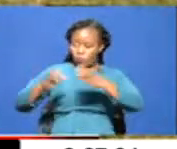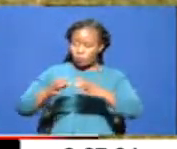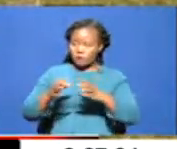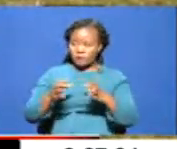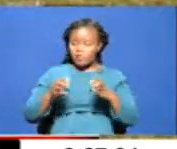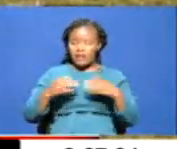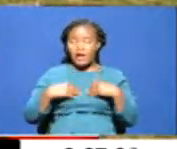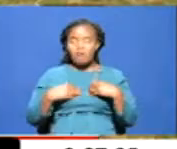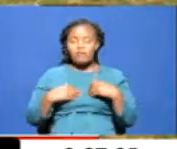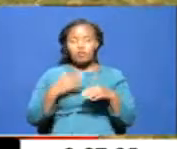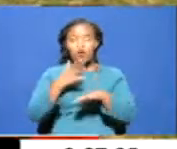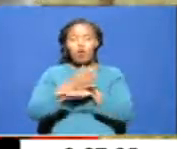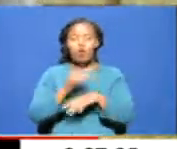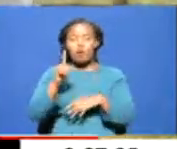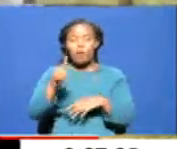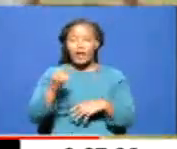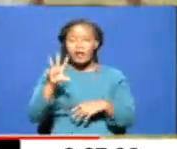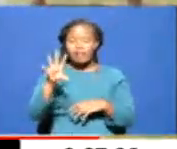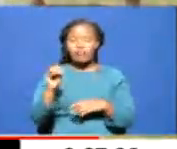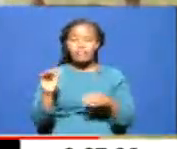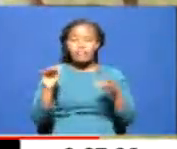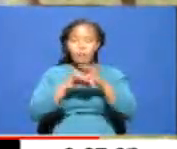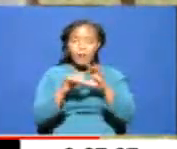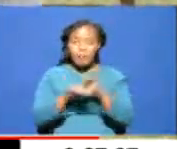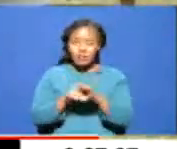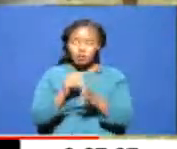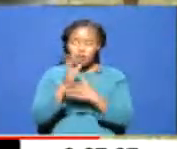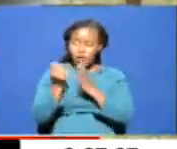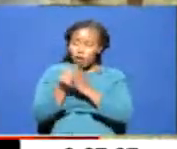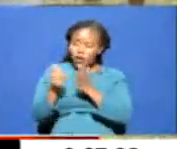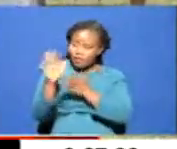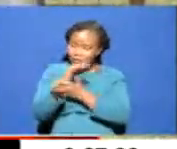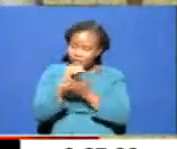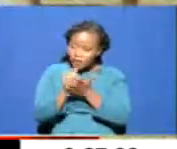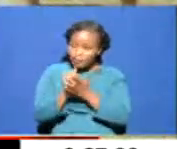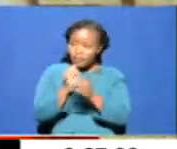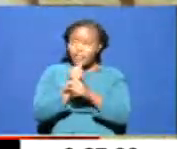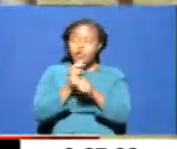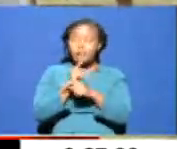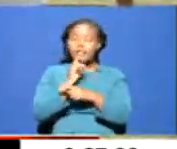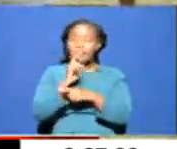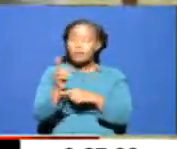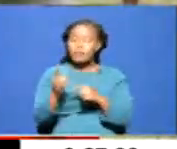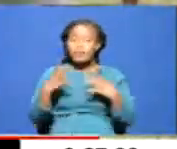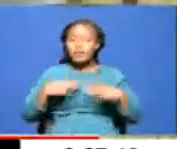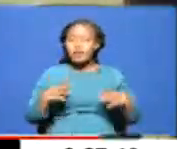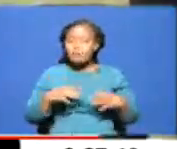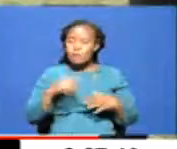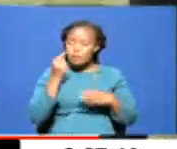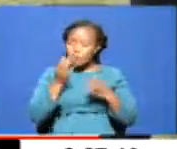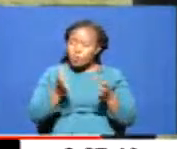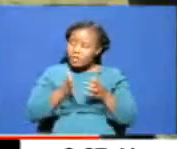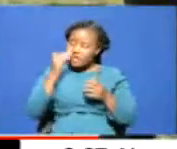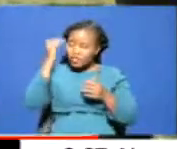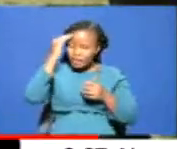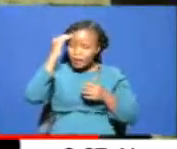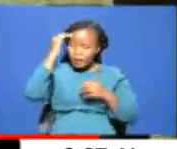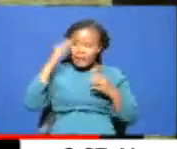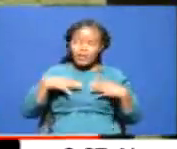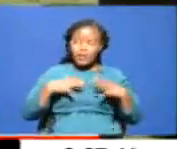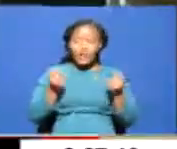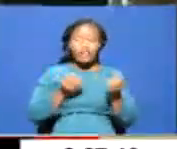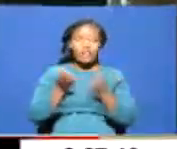over 150 members, are at the center stage of ensuring persons in need of mental health services get wellness